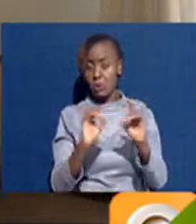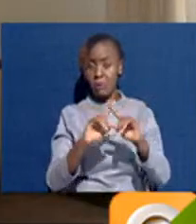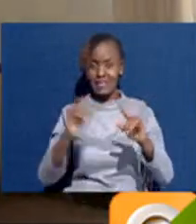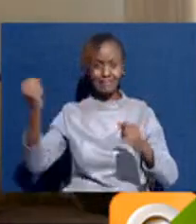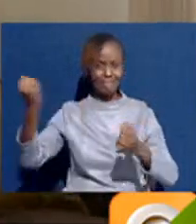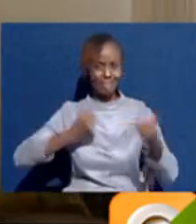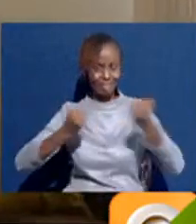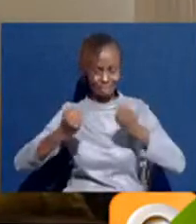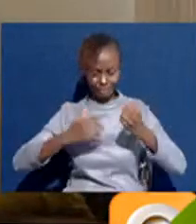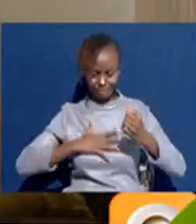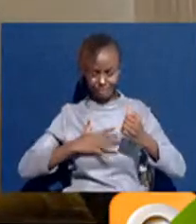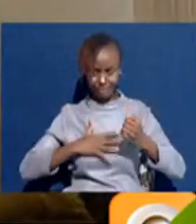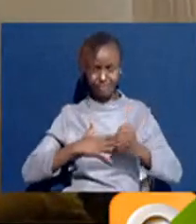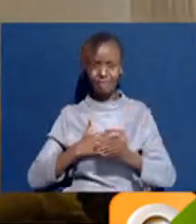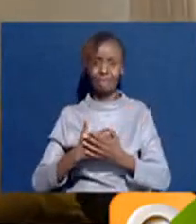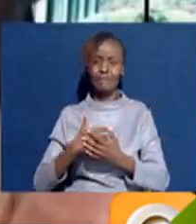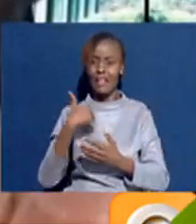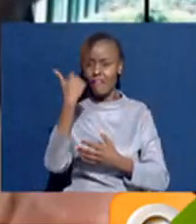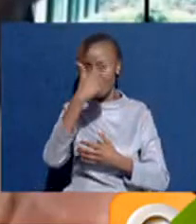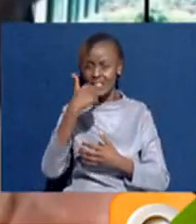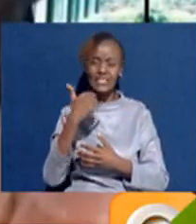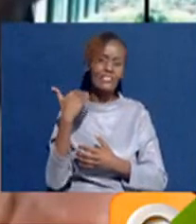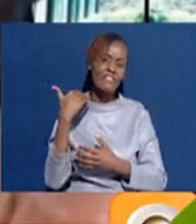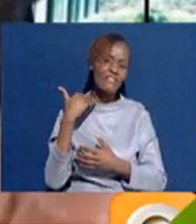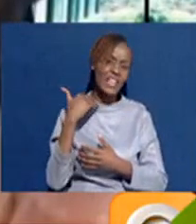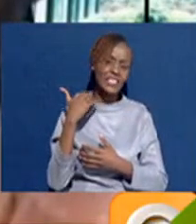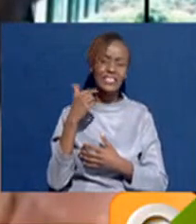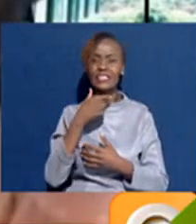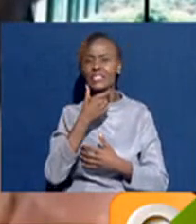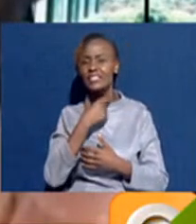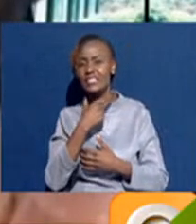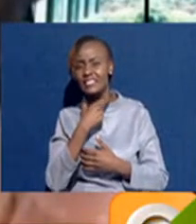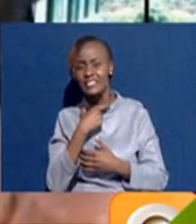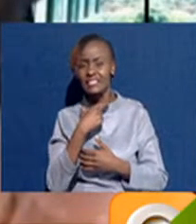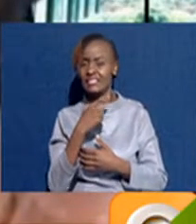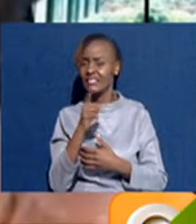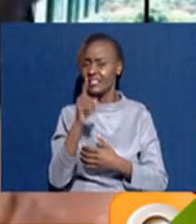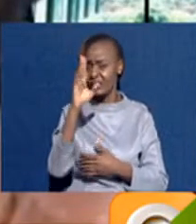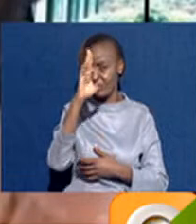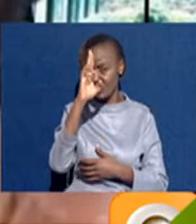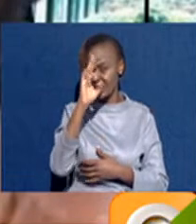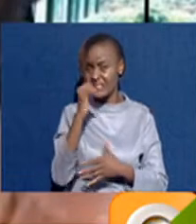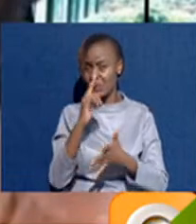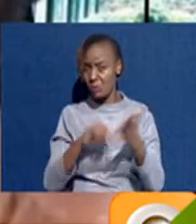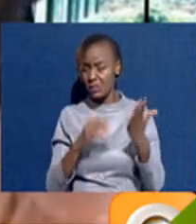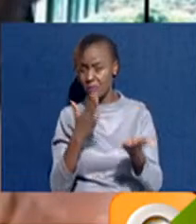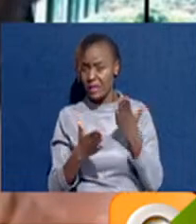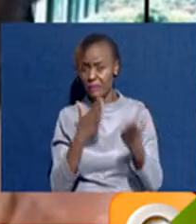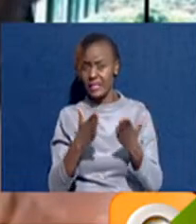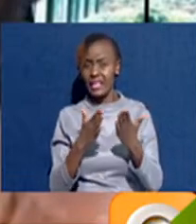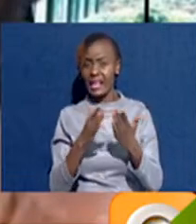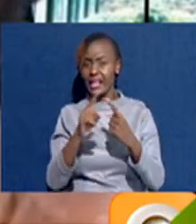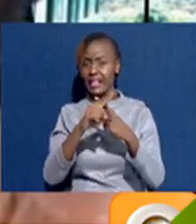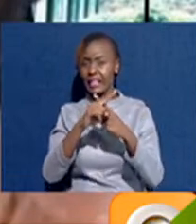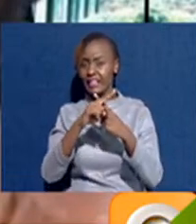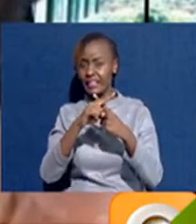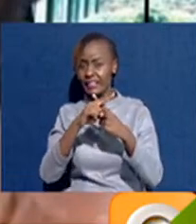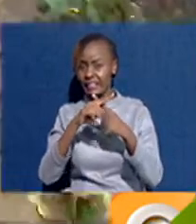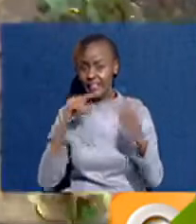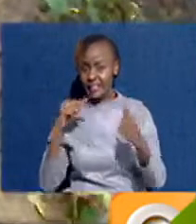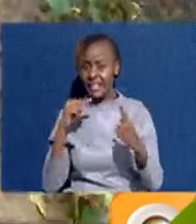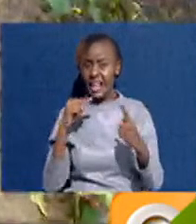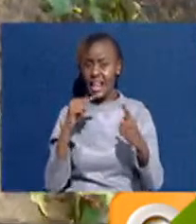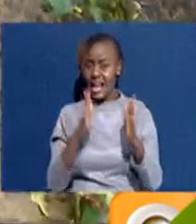his chest, neck and face, detectives are inclined towards a crime of passion or a killer with so much